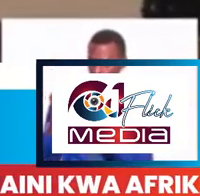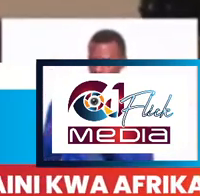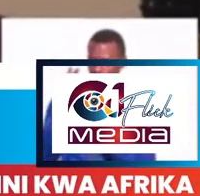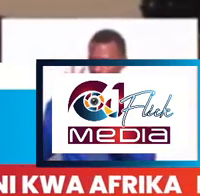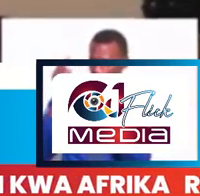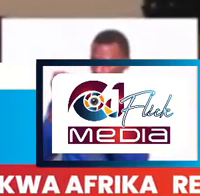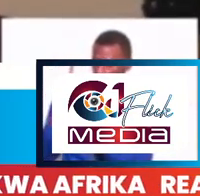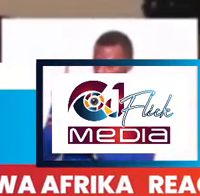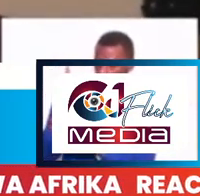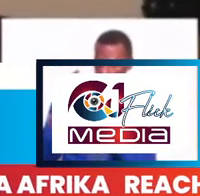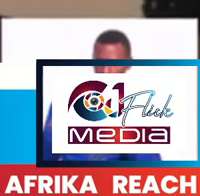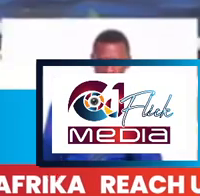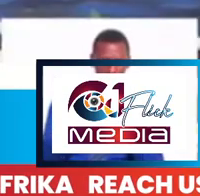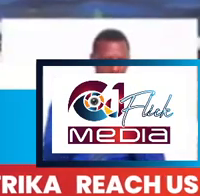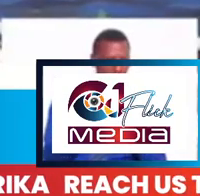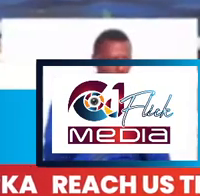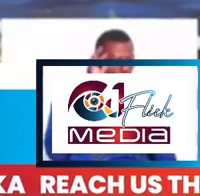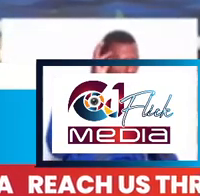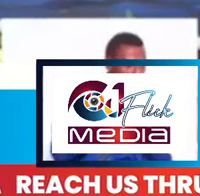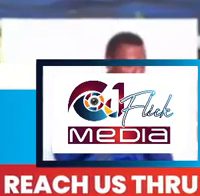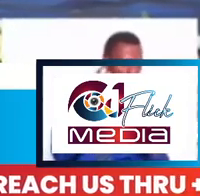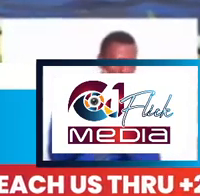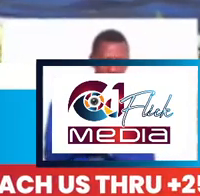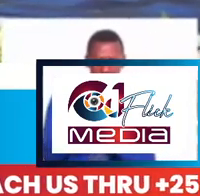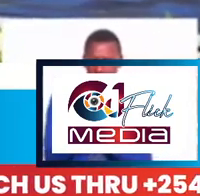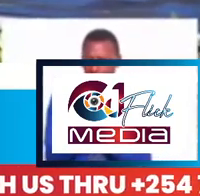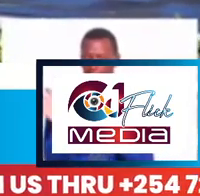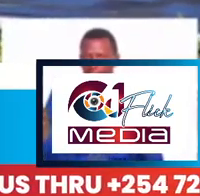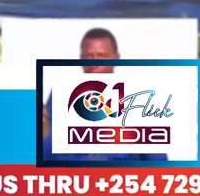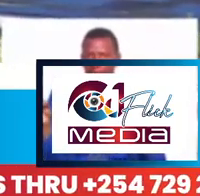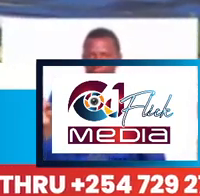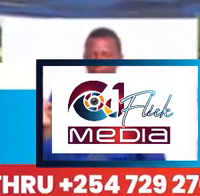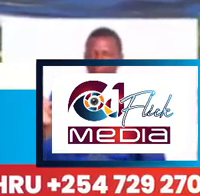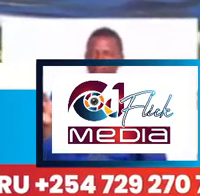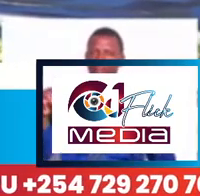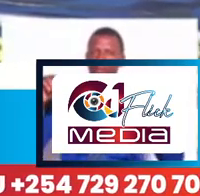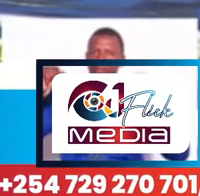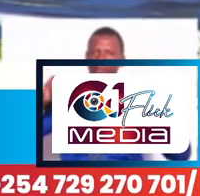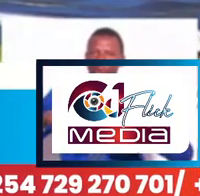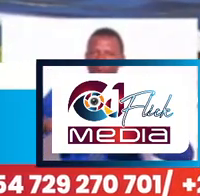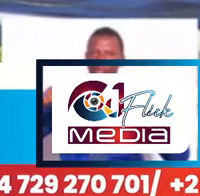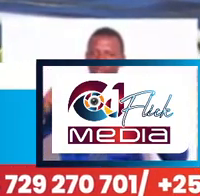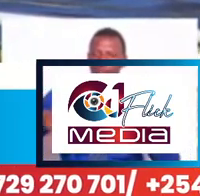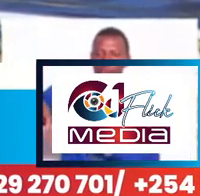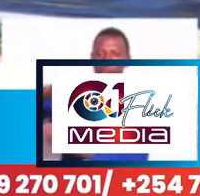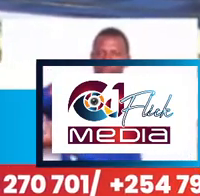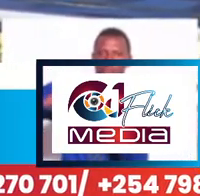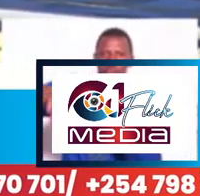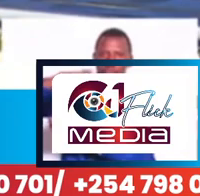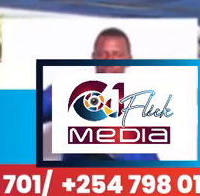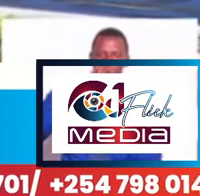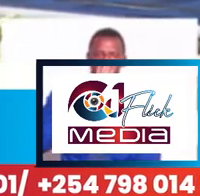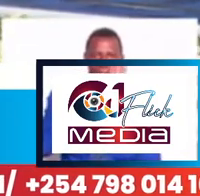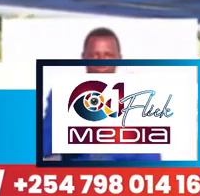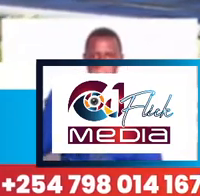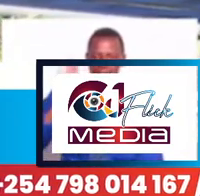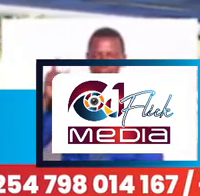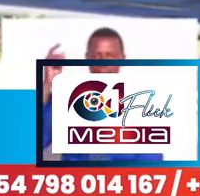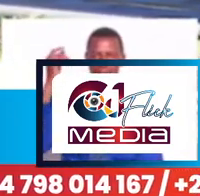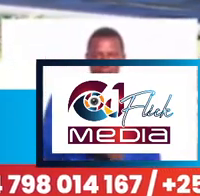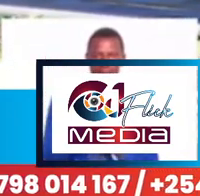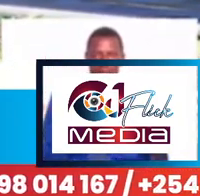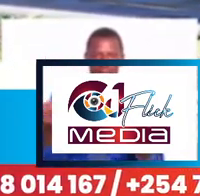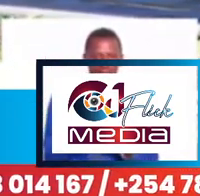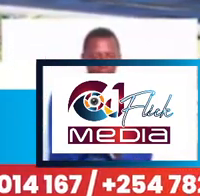one family, there is a great possibility of confusing your children. They will never